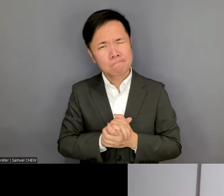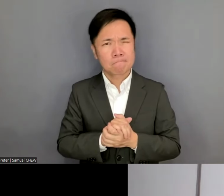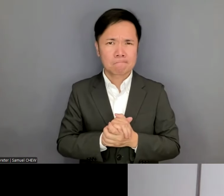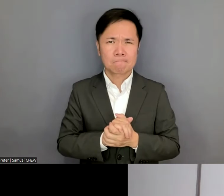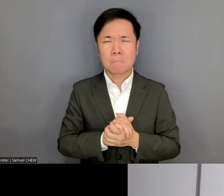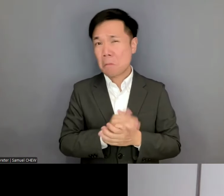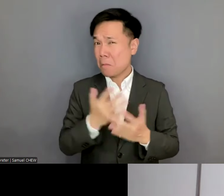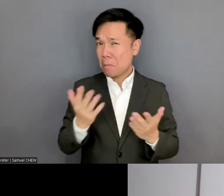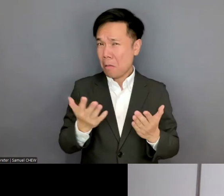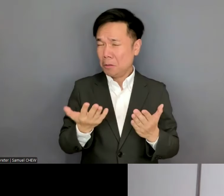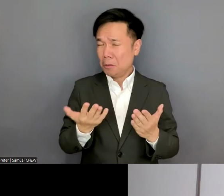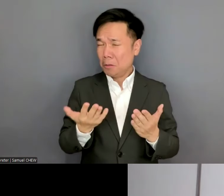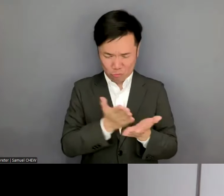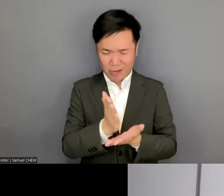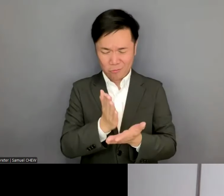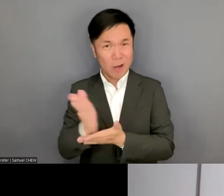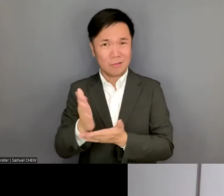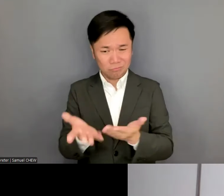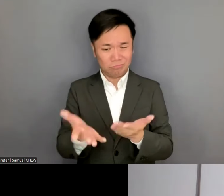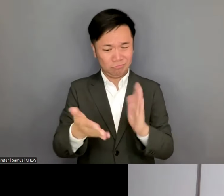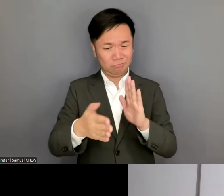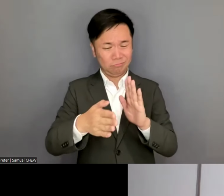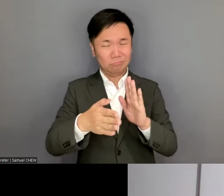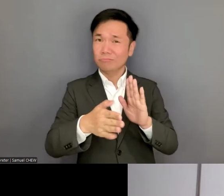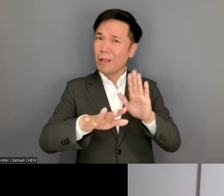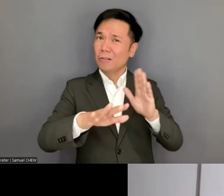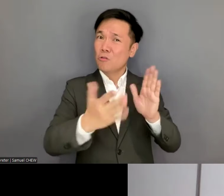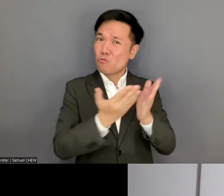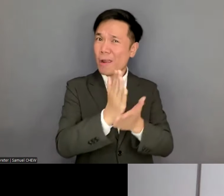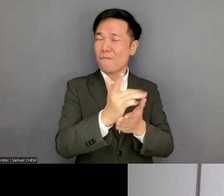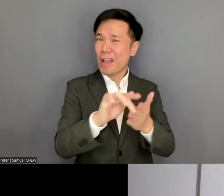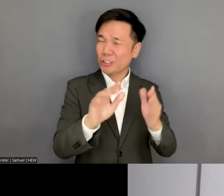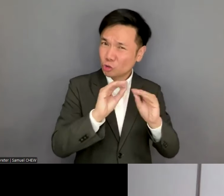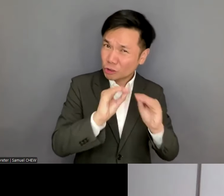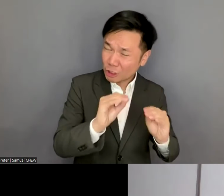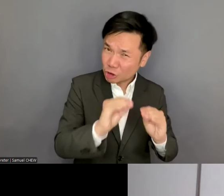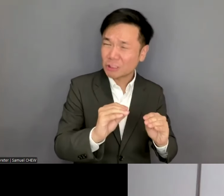other rights, but we keep talking about the right to education.